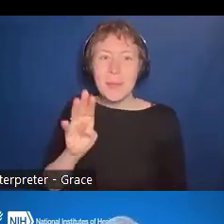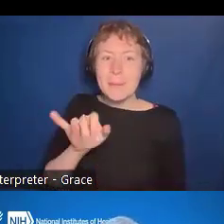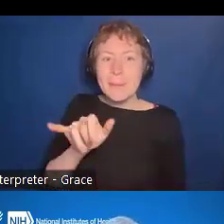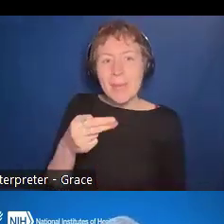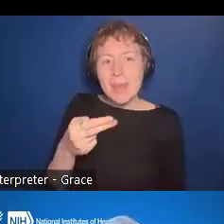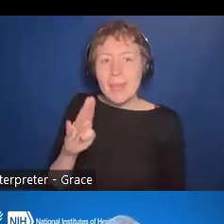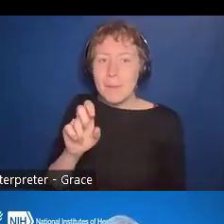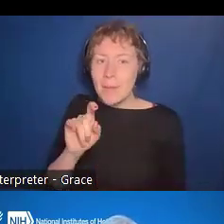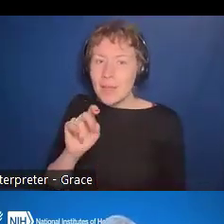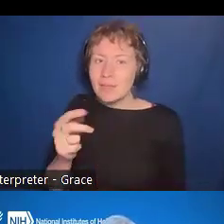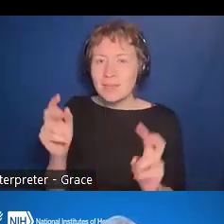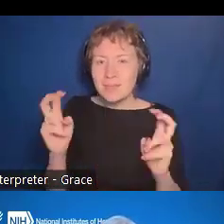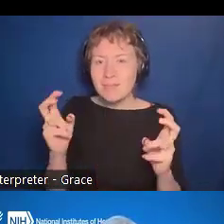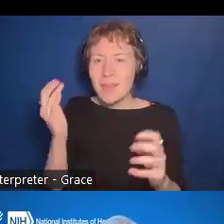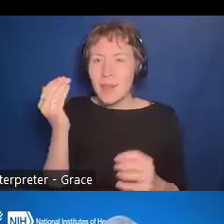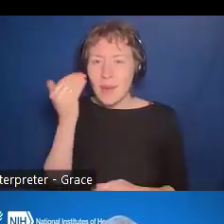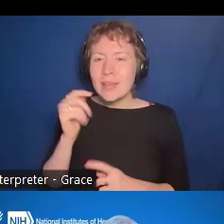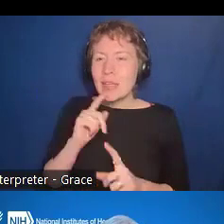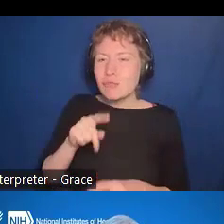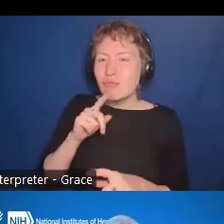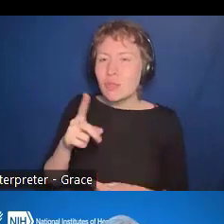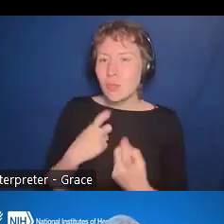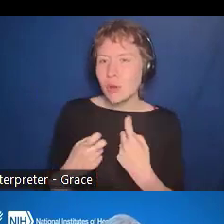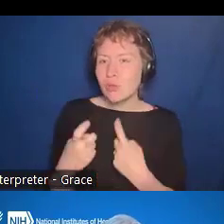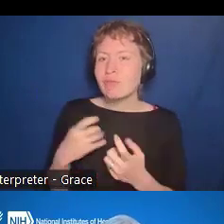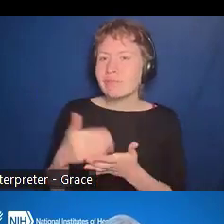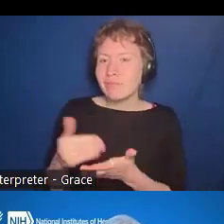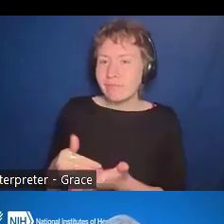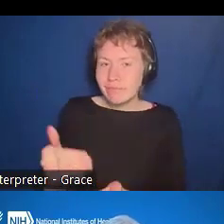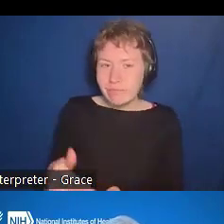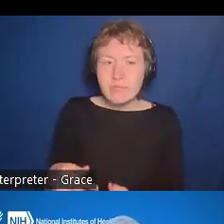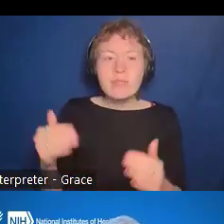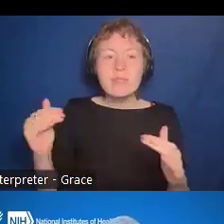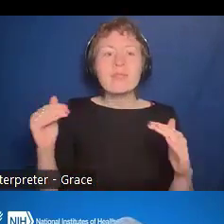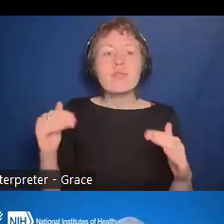over. Be talking about resources and communications